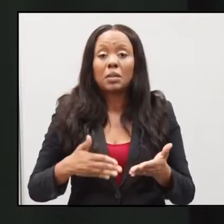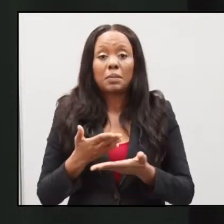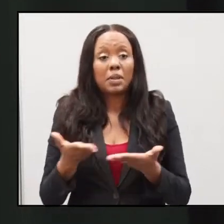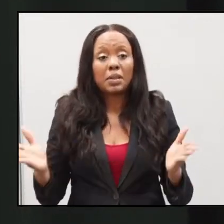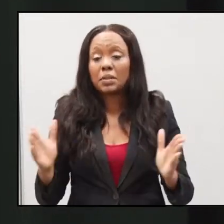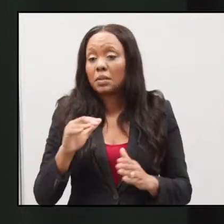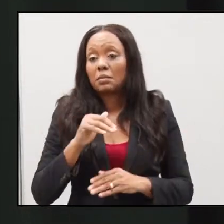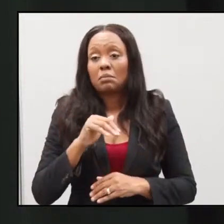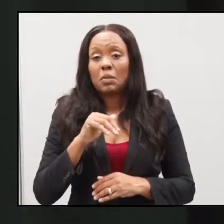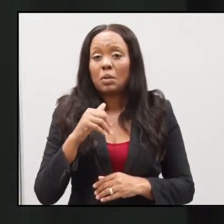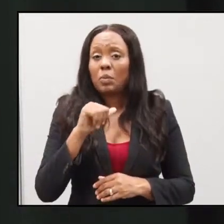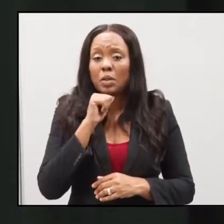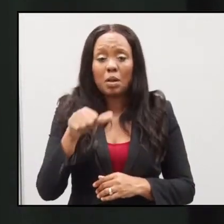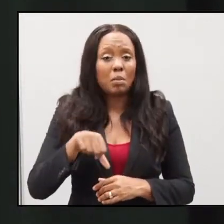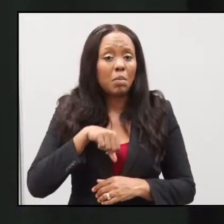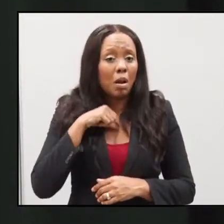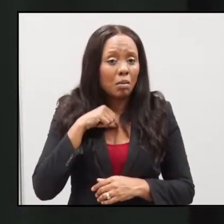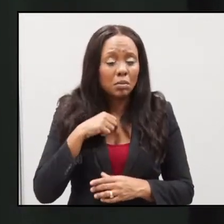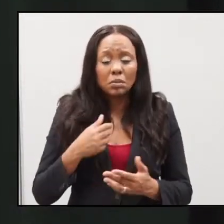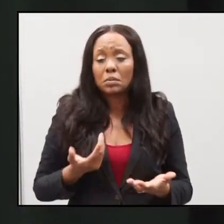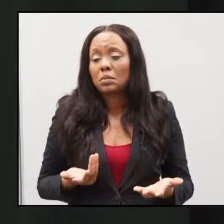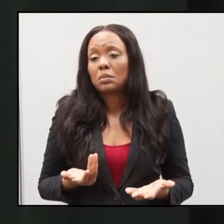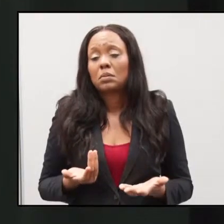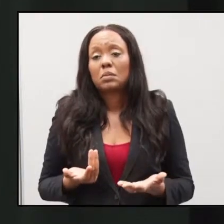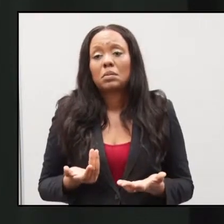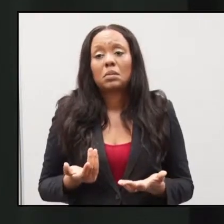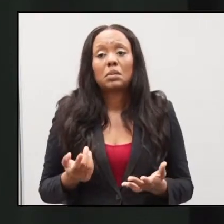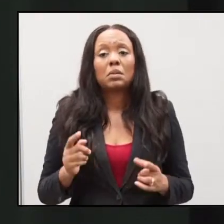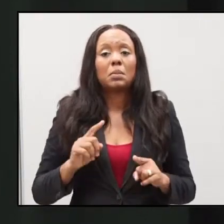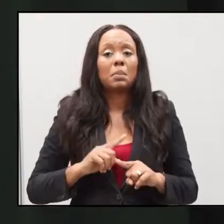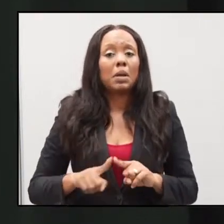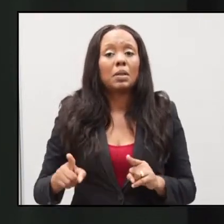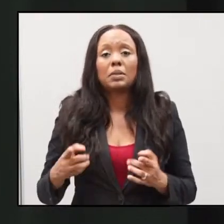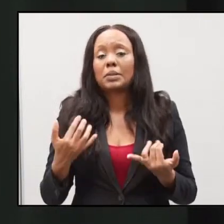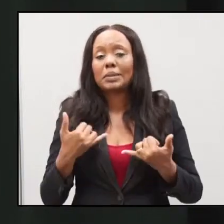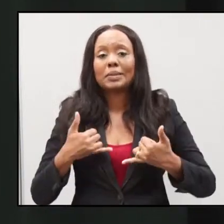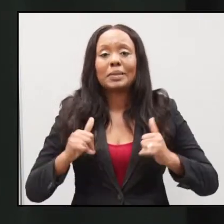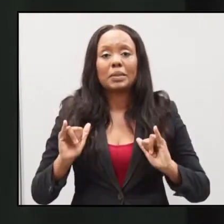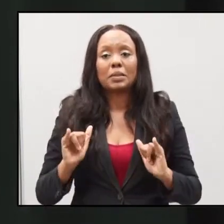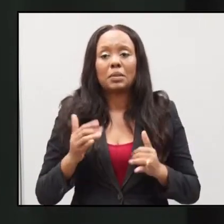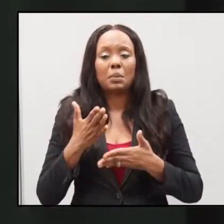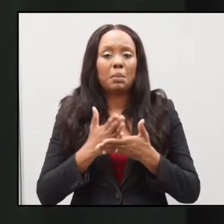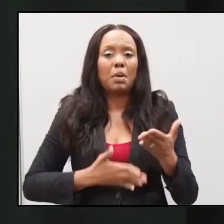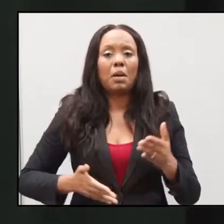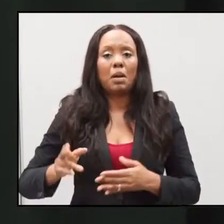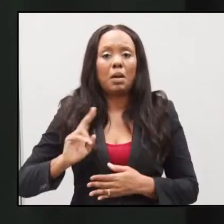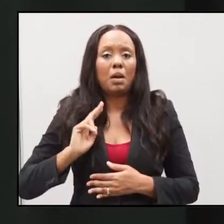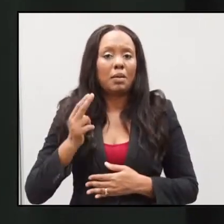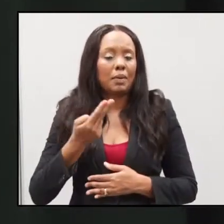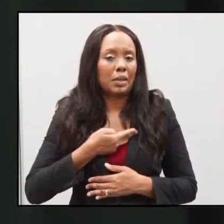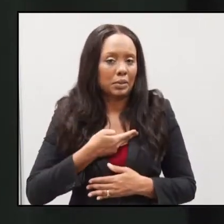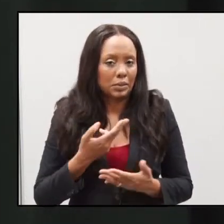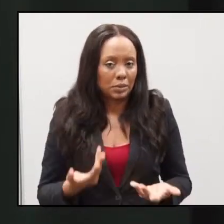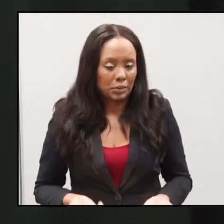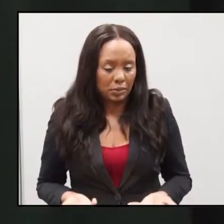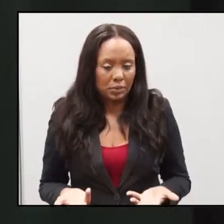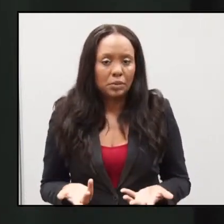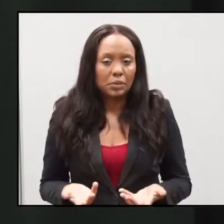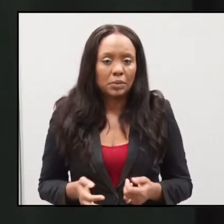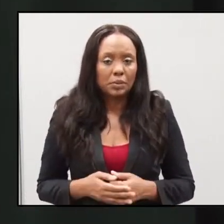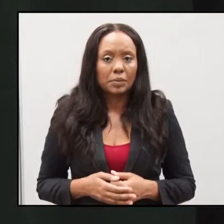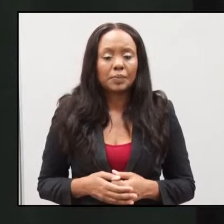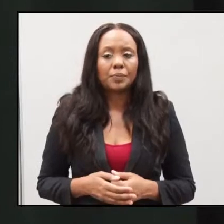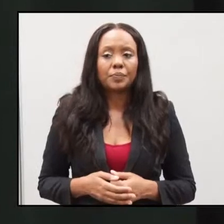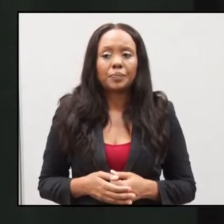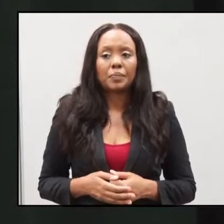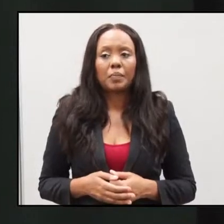erased, for they are collectively taken to become the sum total of our DNA and